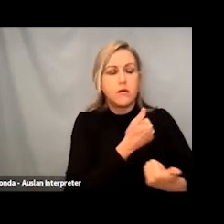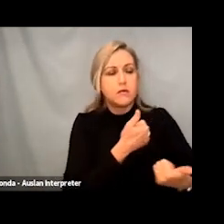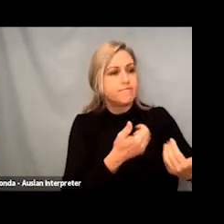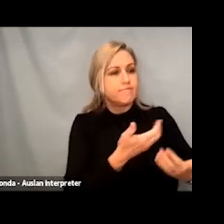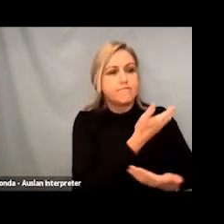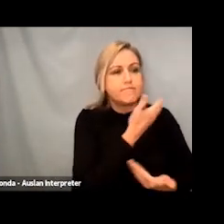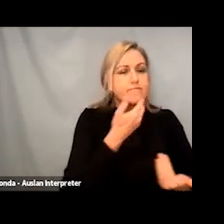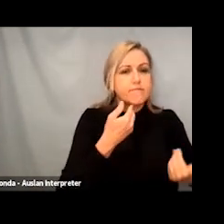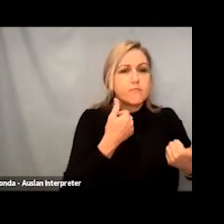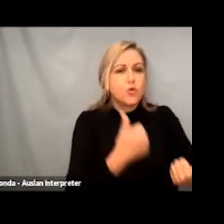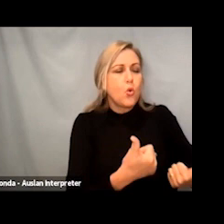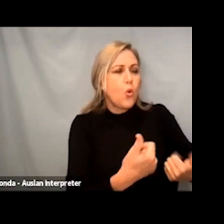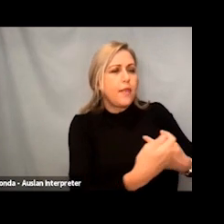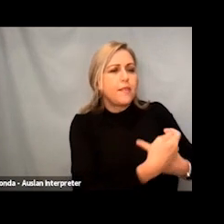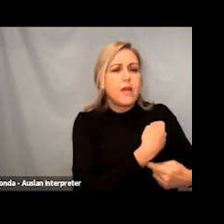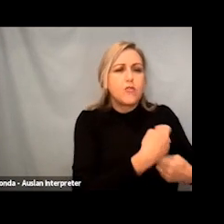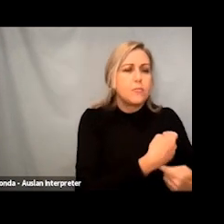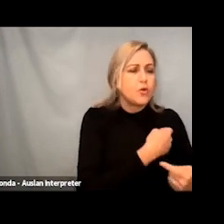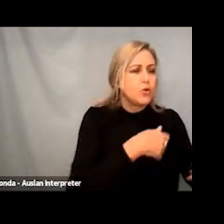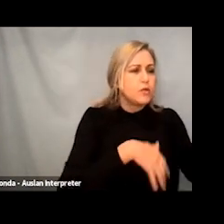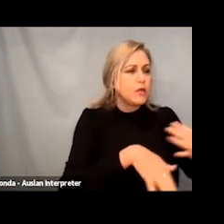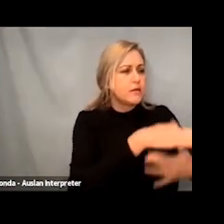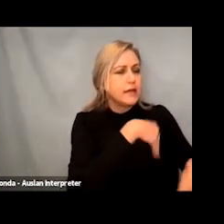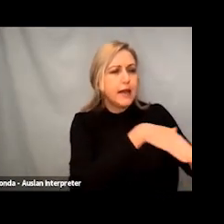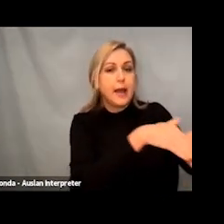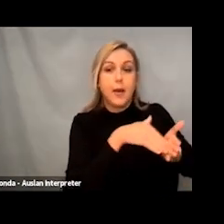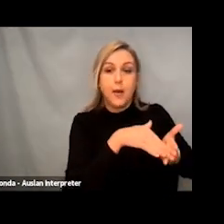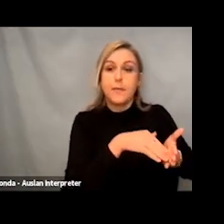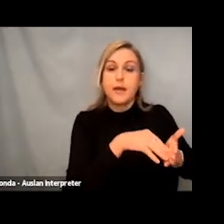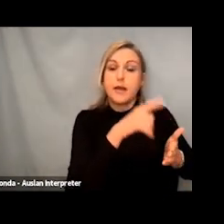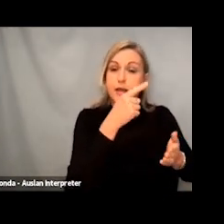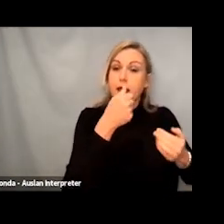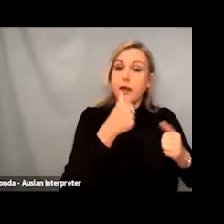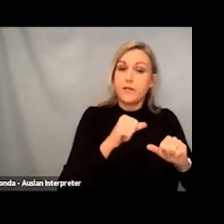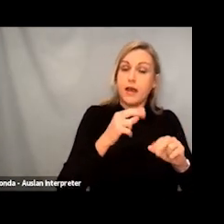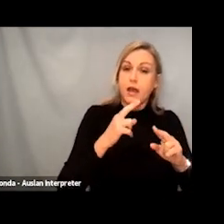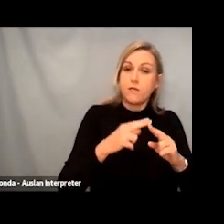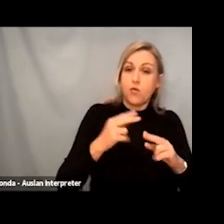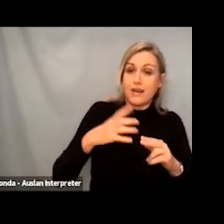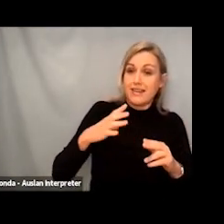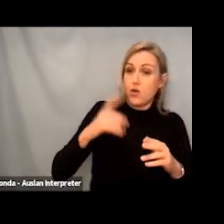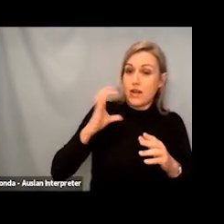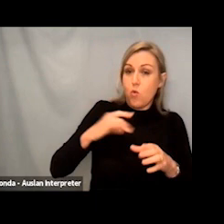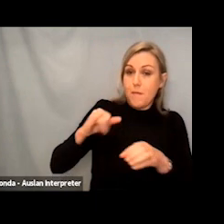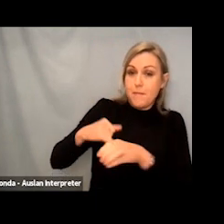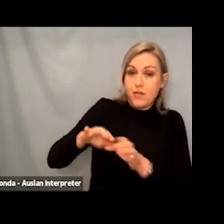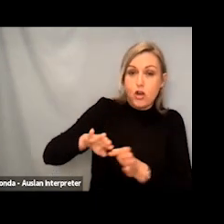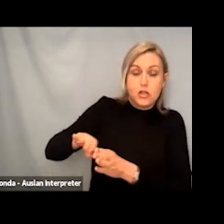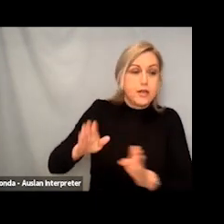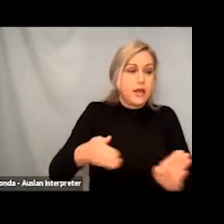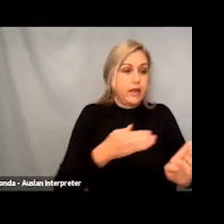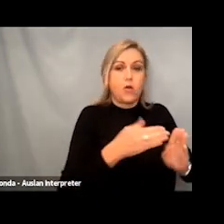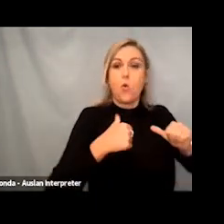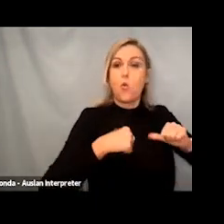It's therapeutically designed, and someone could pivot perhaps away from pathology towards relative wellness.